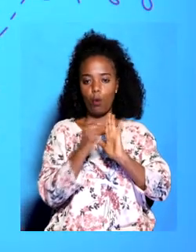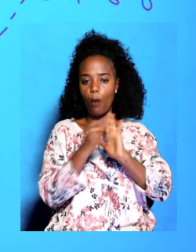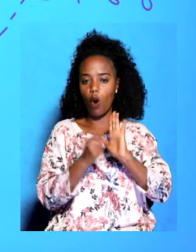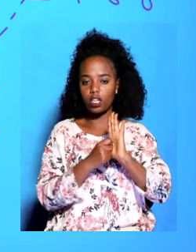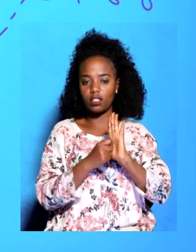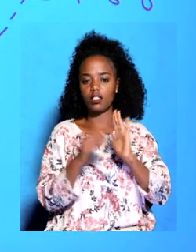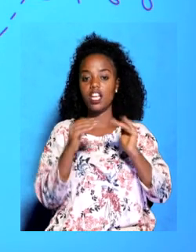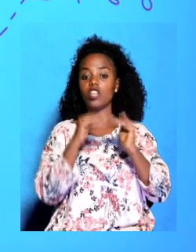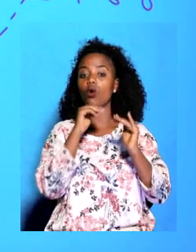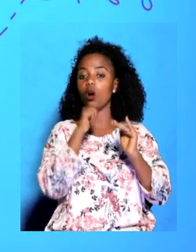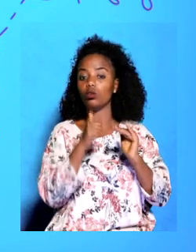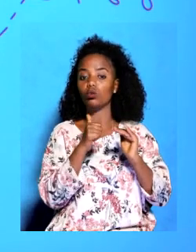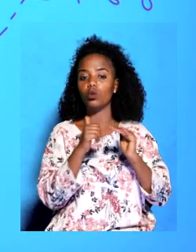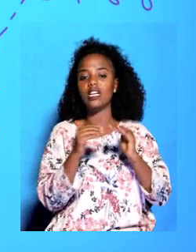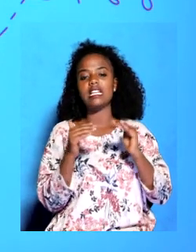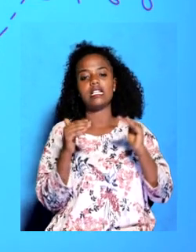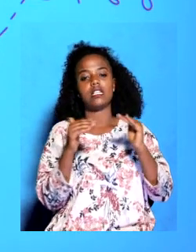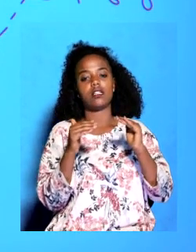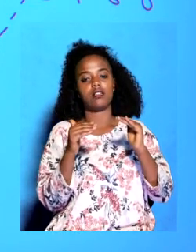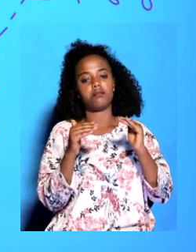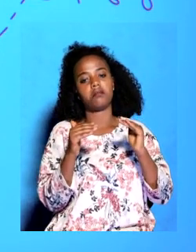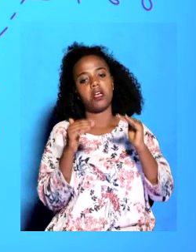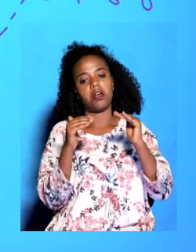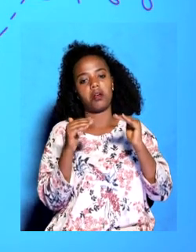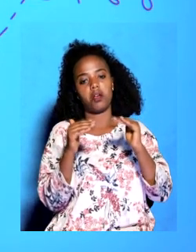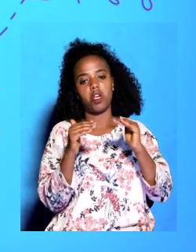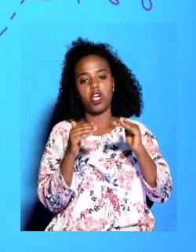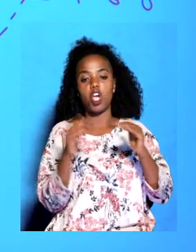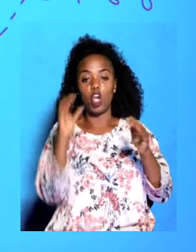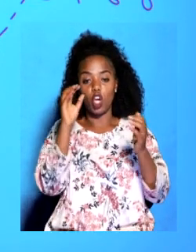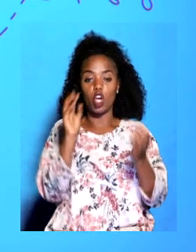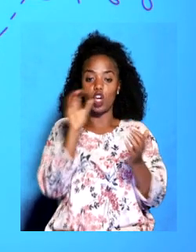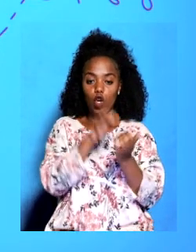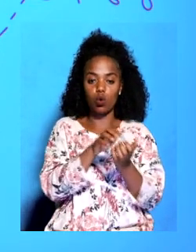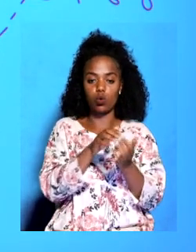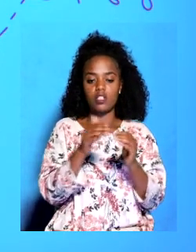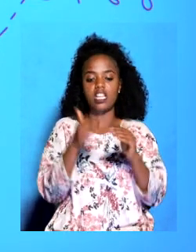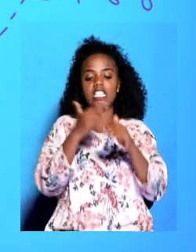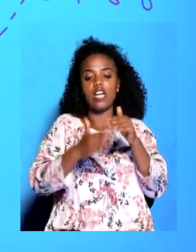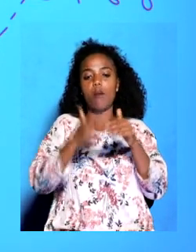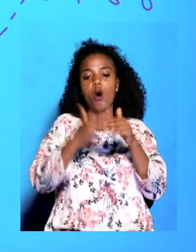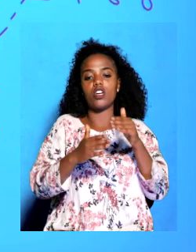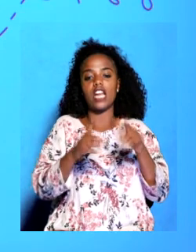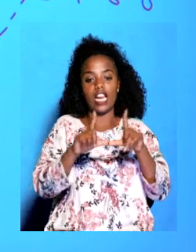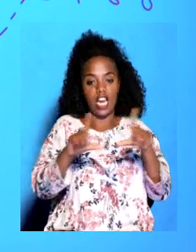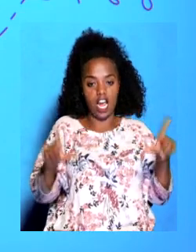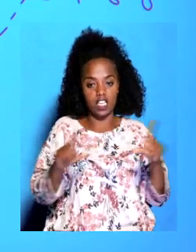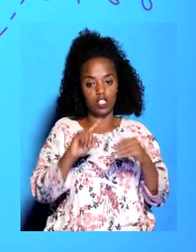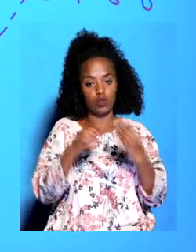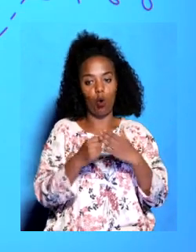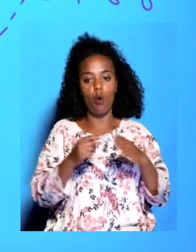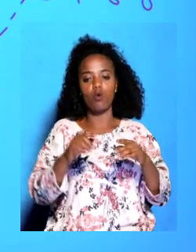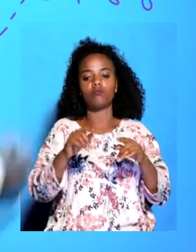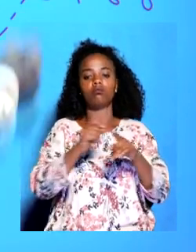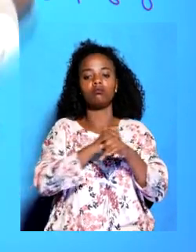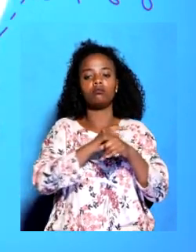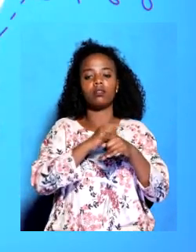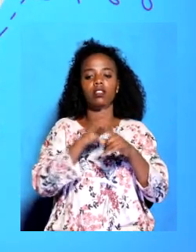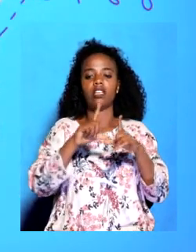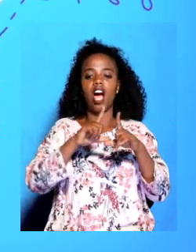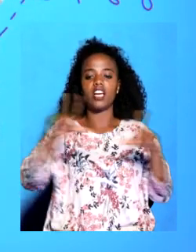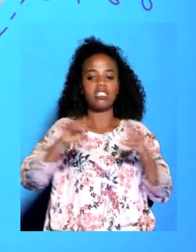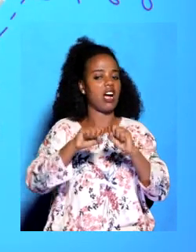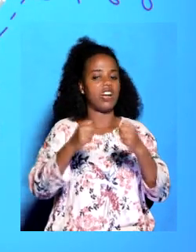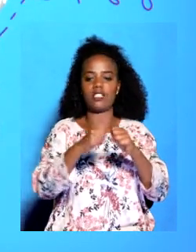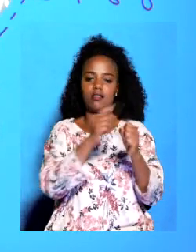inequality is greater or equal to, it includes the boundary line. So I use solid line for this. Therefore,